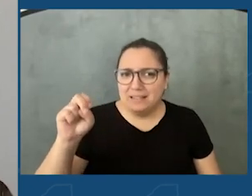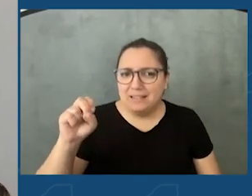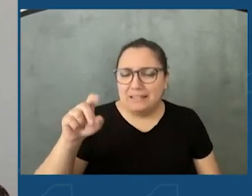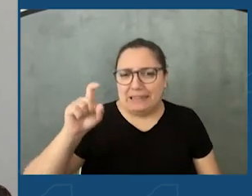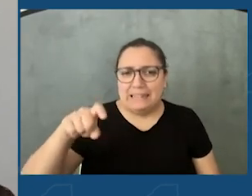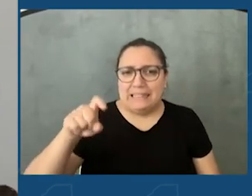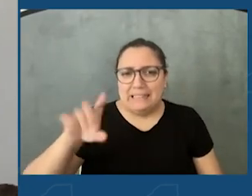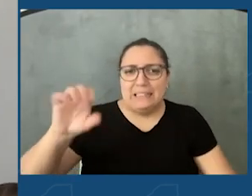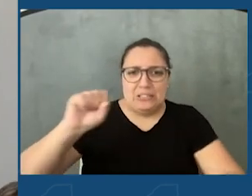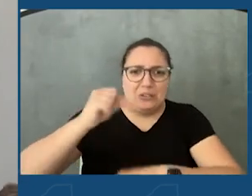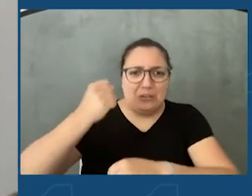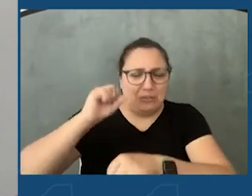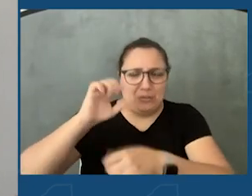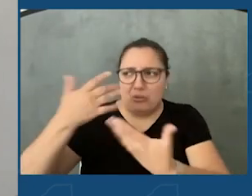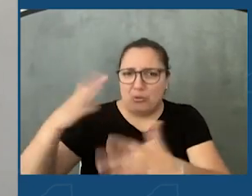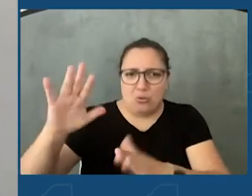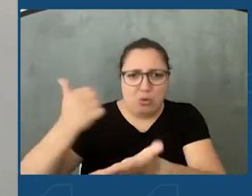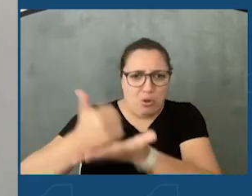mayor.